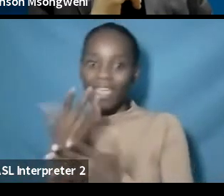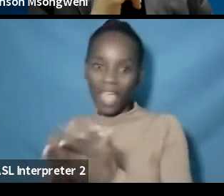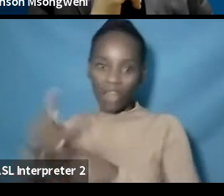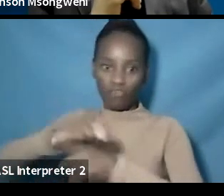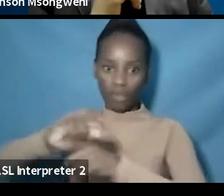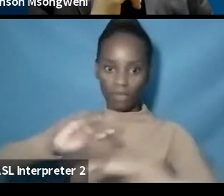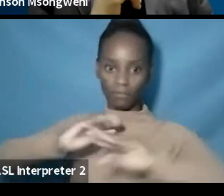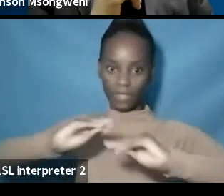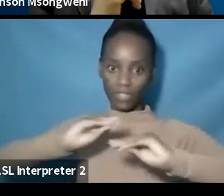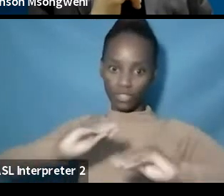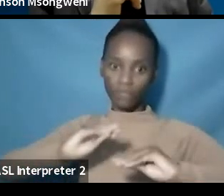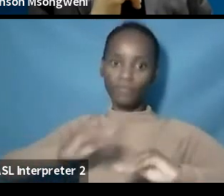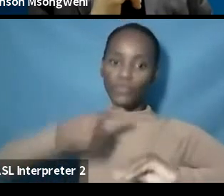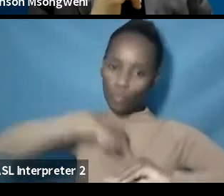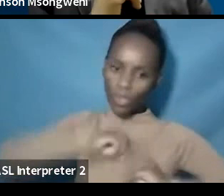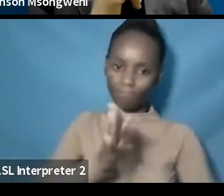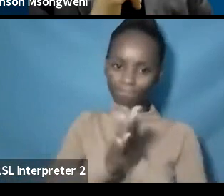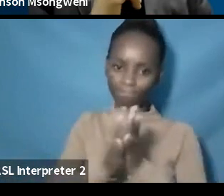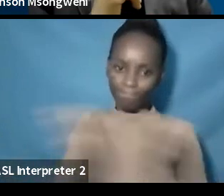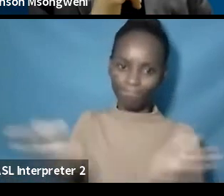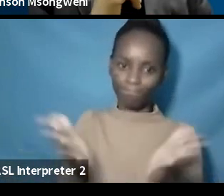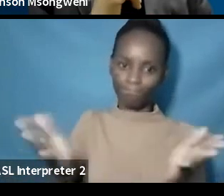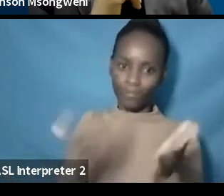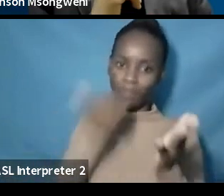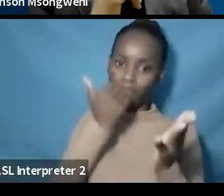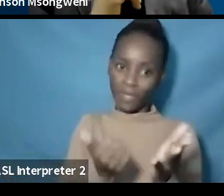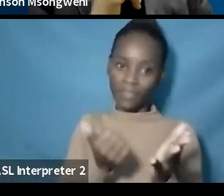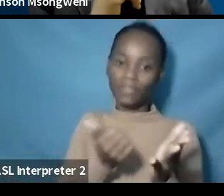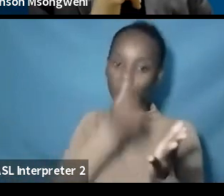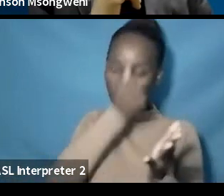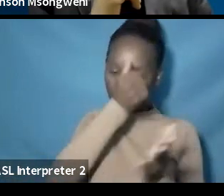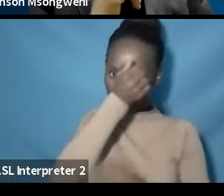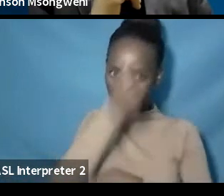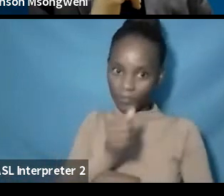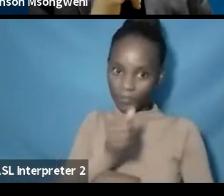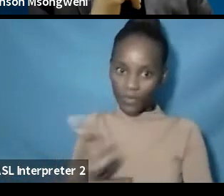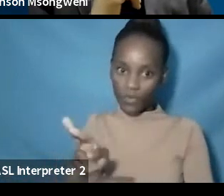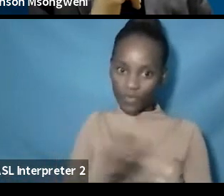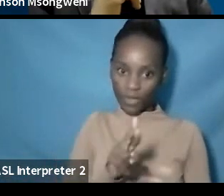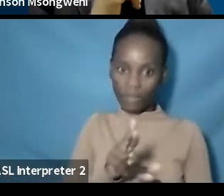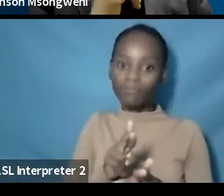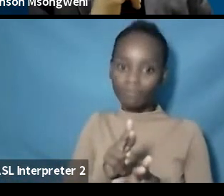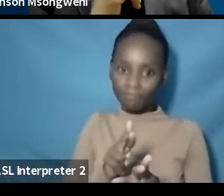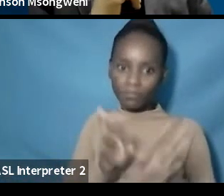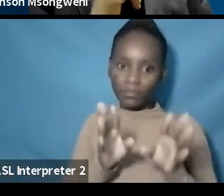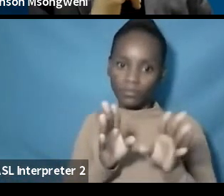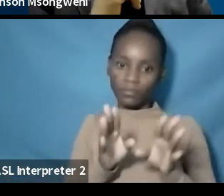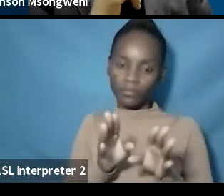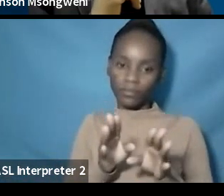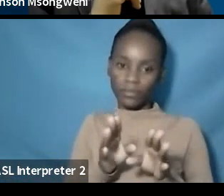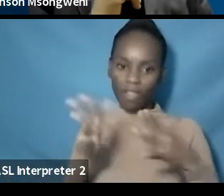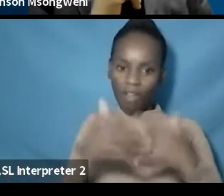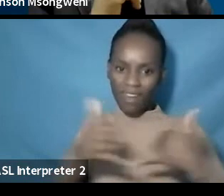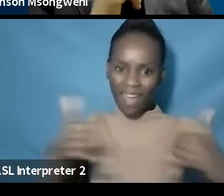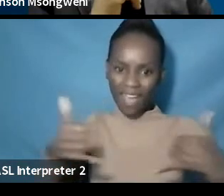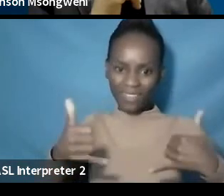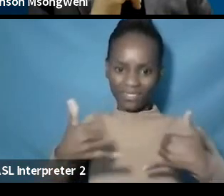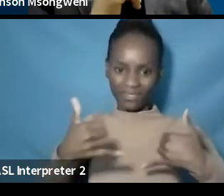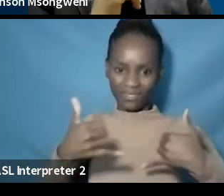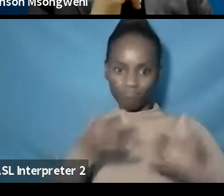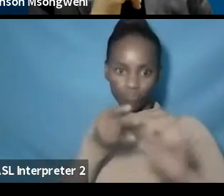encouraging that you be on lookout or also attend our webinars and also visit our website. We have quite a number